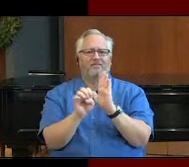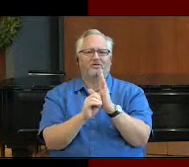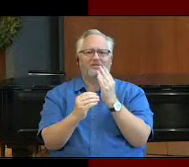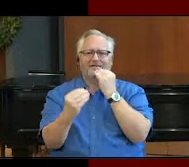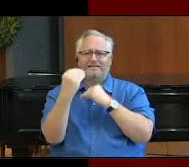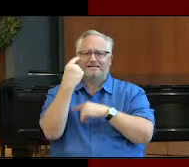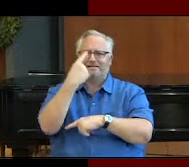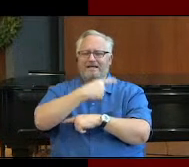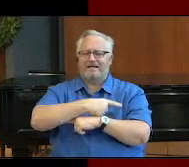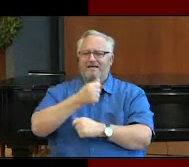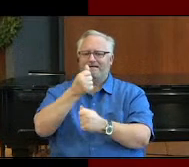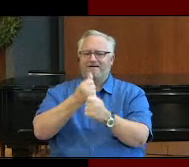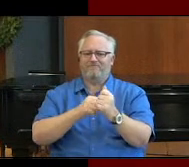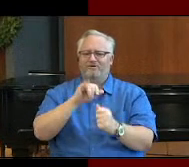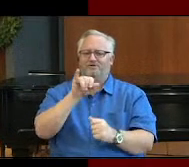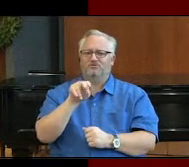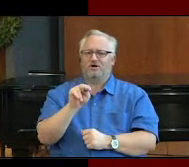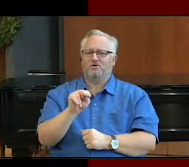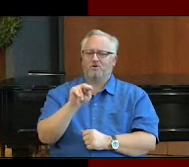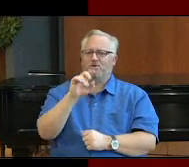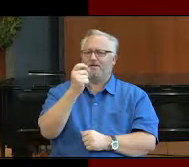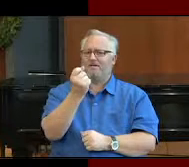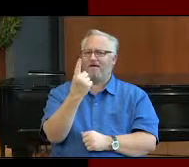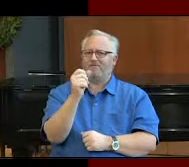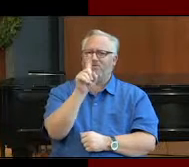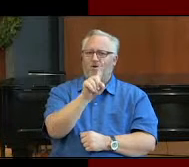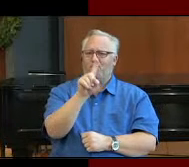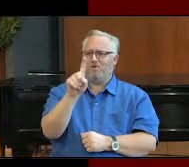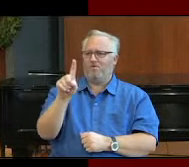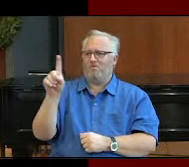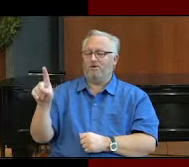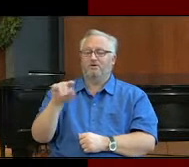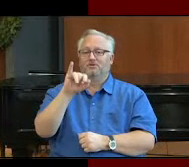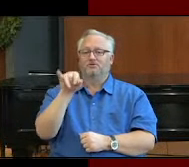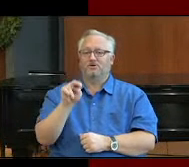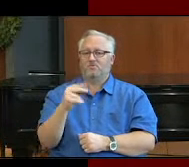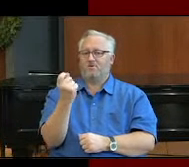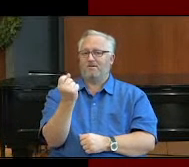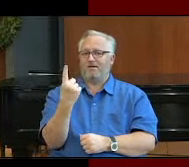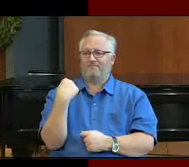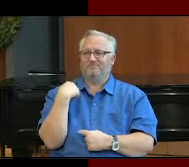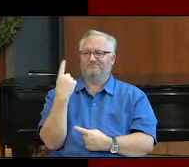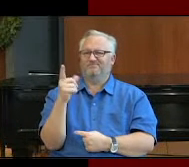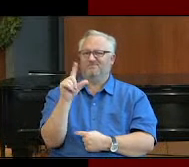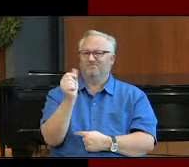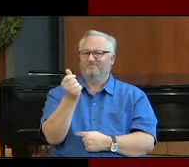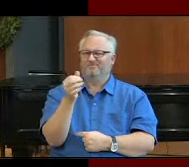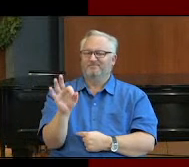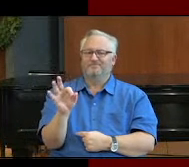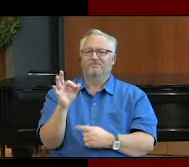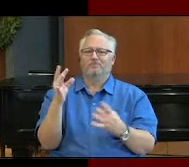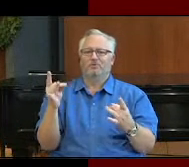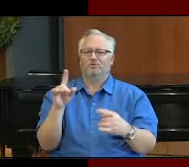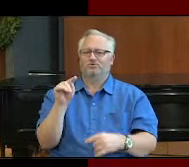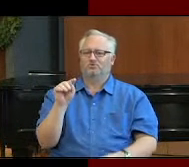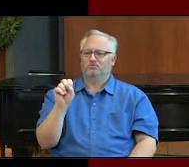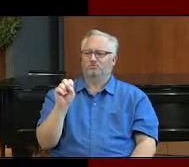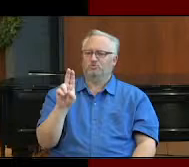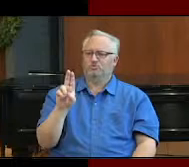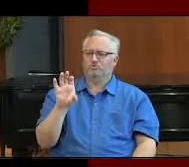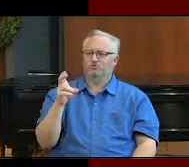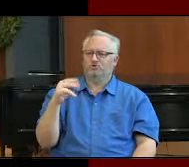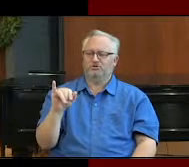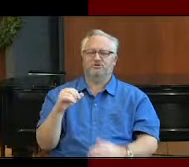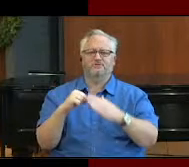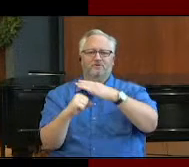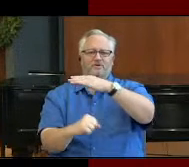January 11, 111. Since January 11, 2019, the Buddhist Tsu-Chi Foundation